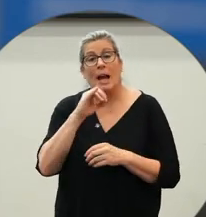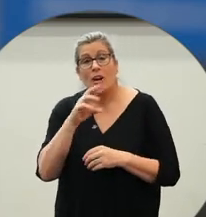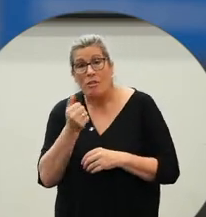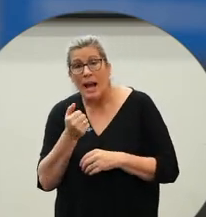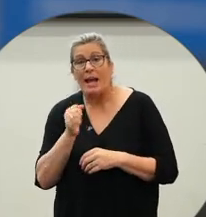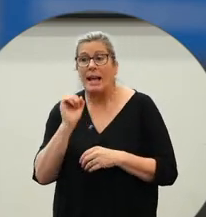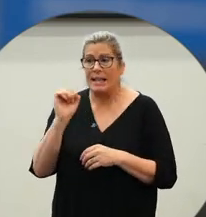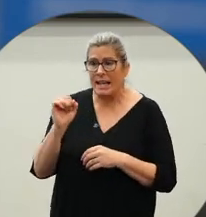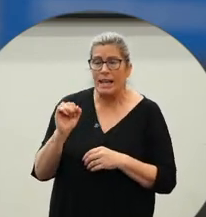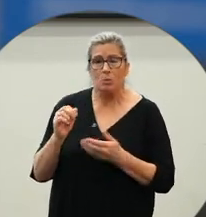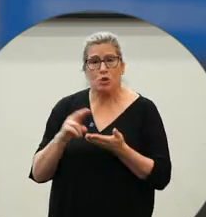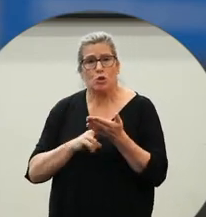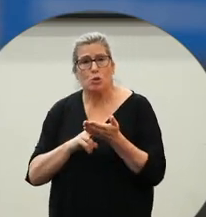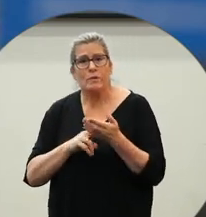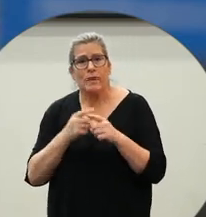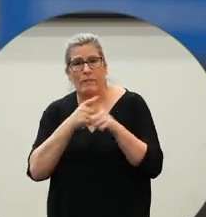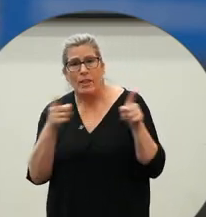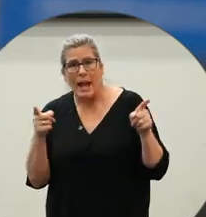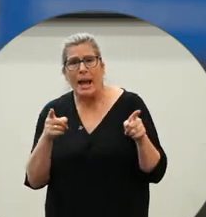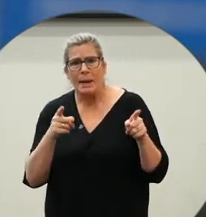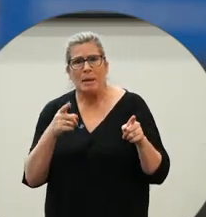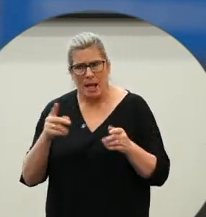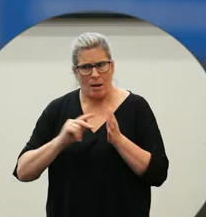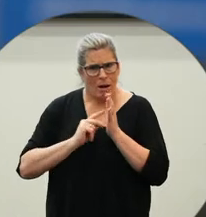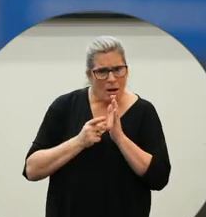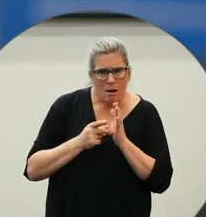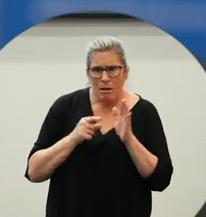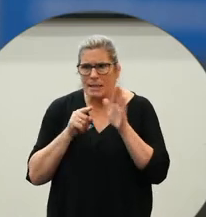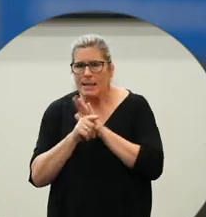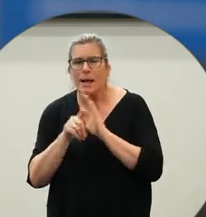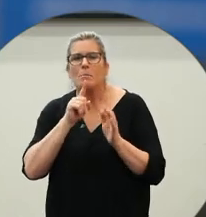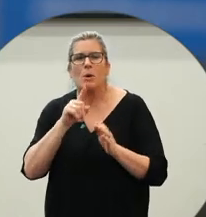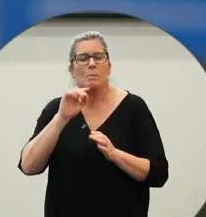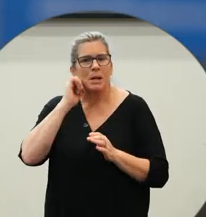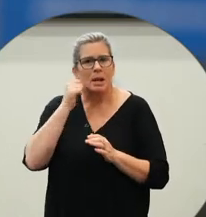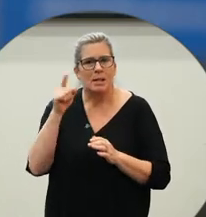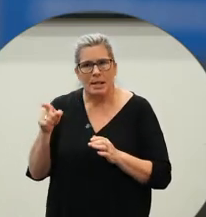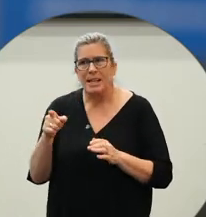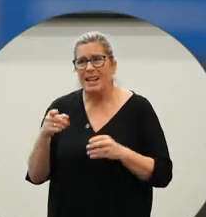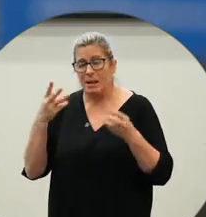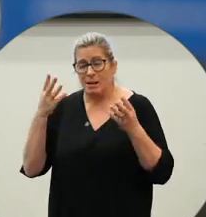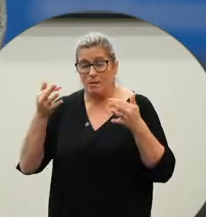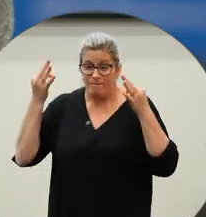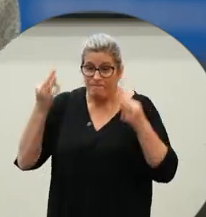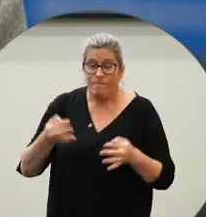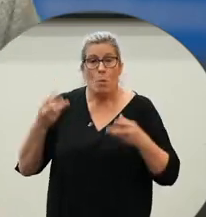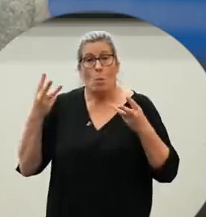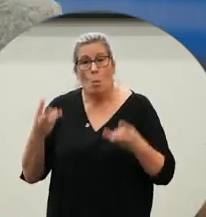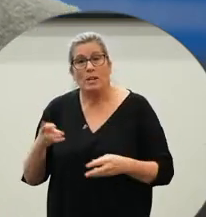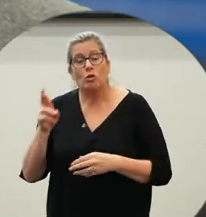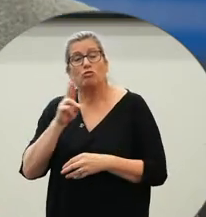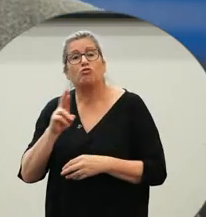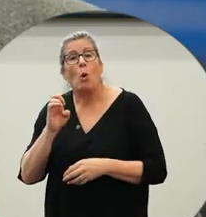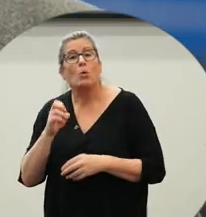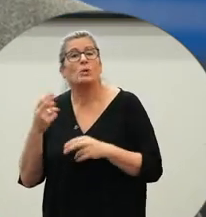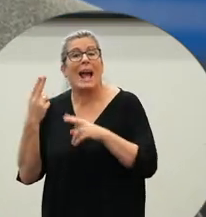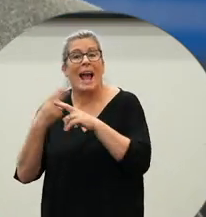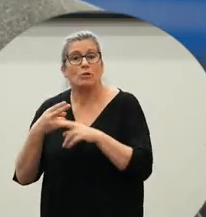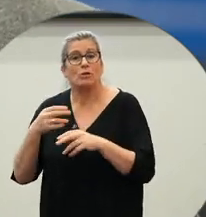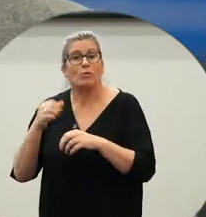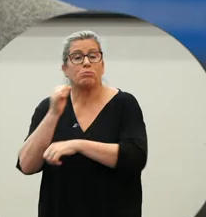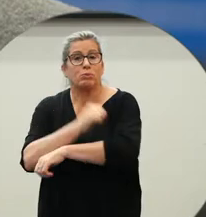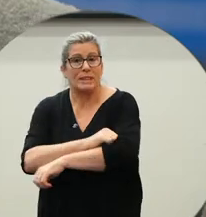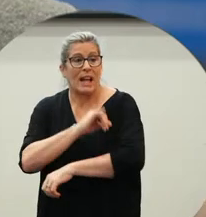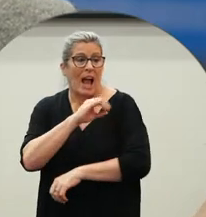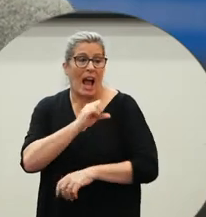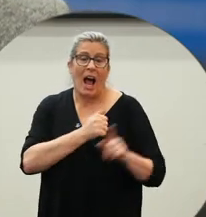and he was very useful to them. But because he kidnapped Tita Hermit to get Rose out of prison, he fell out of favor with the IRA over that,